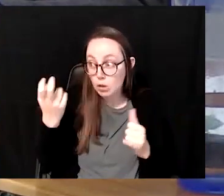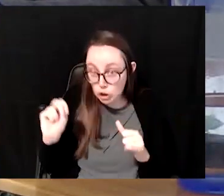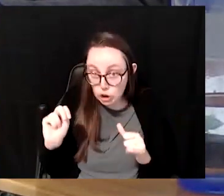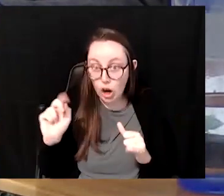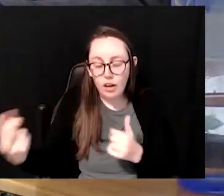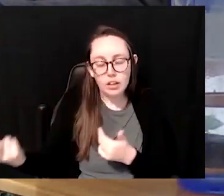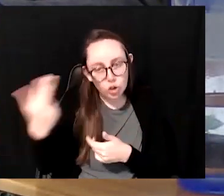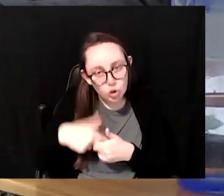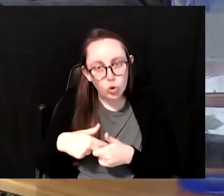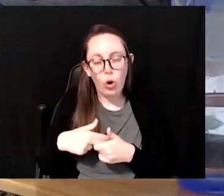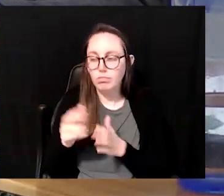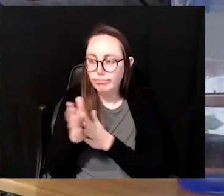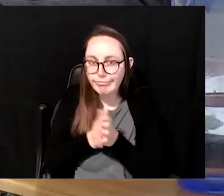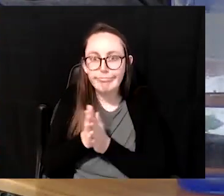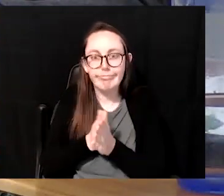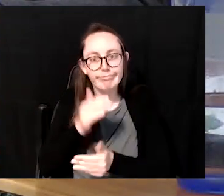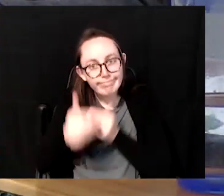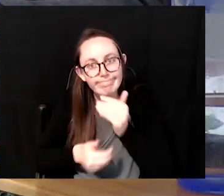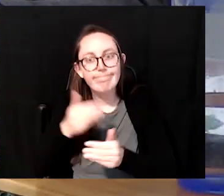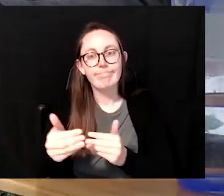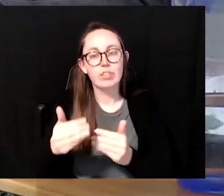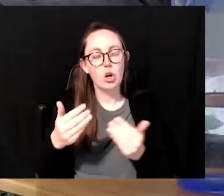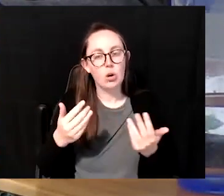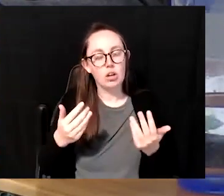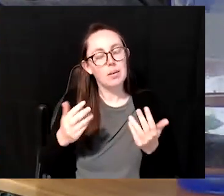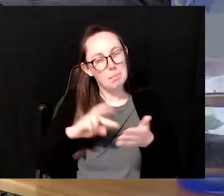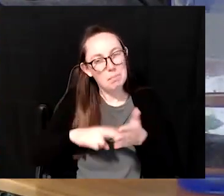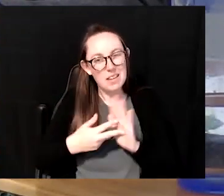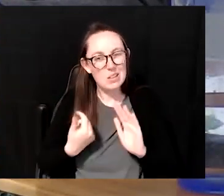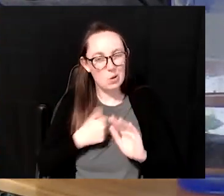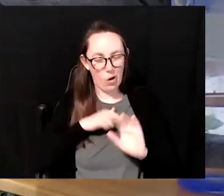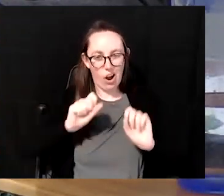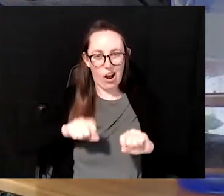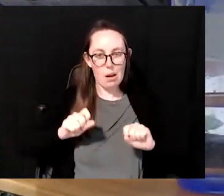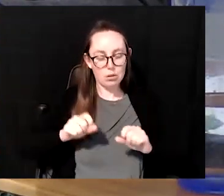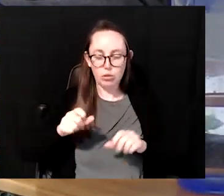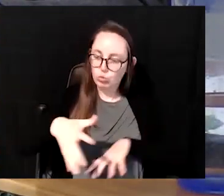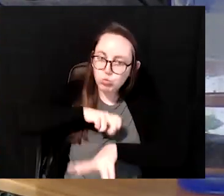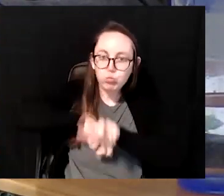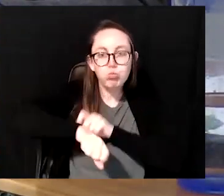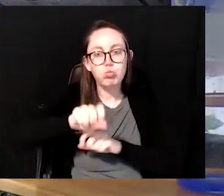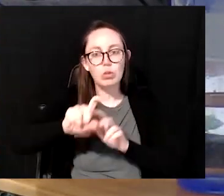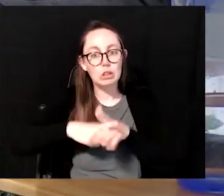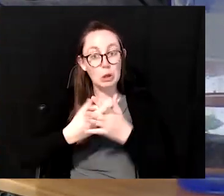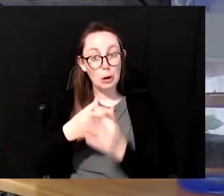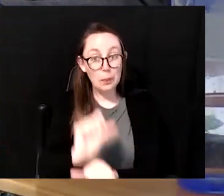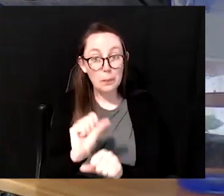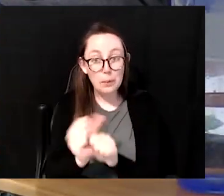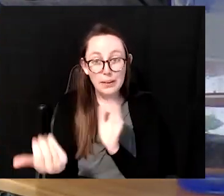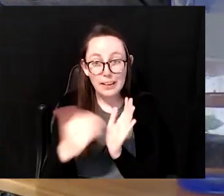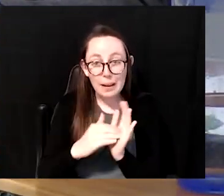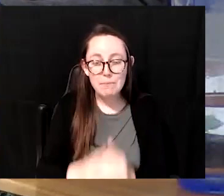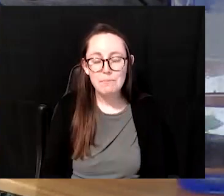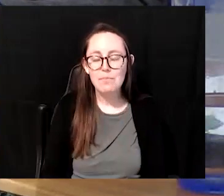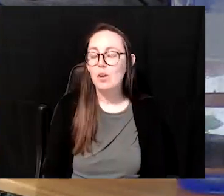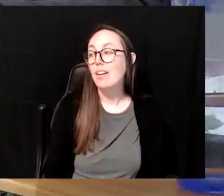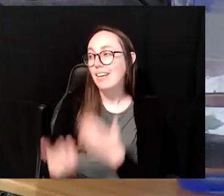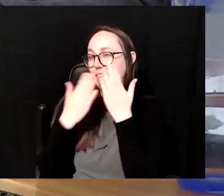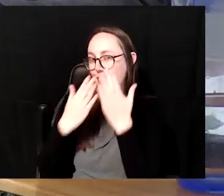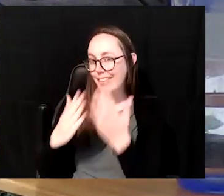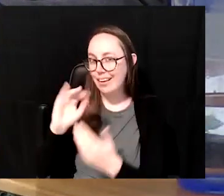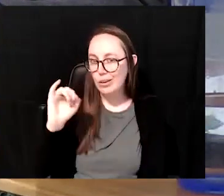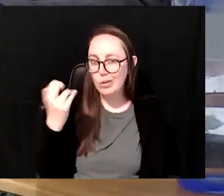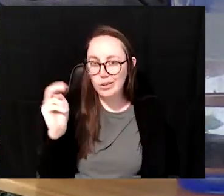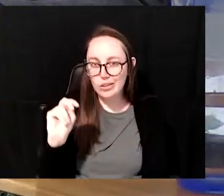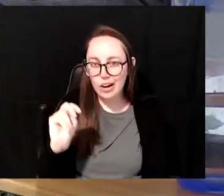we're able to start this important work again and I'm glad to be having this discussion with the board so thank you John for that um